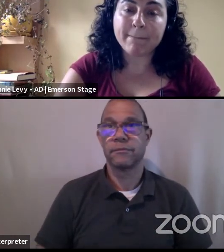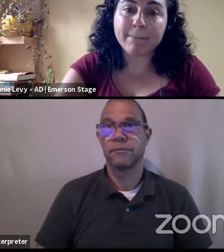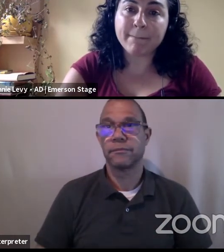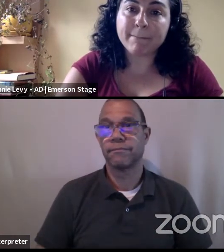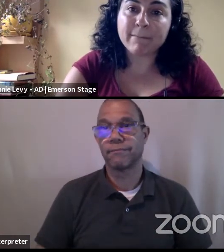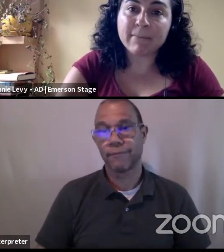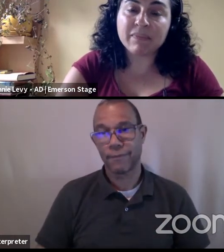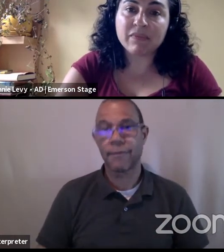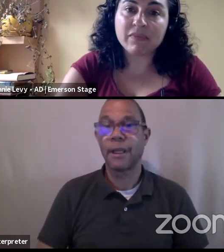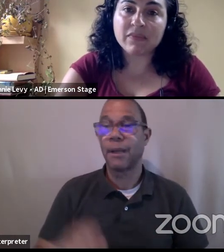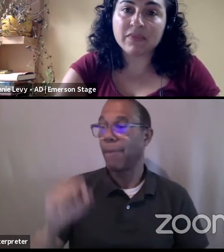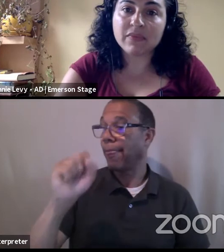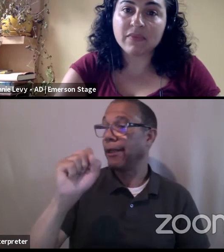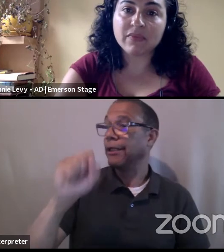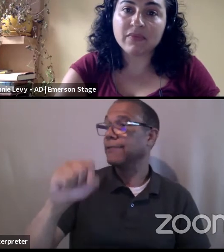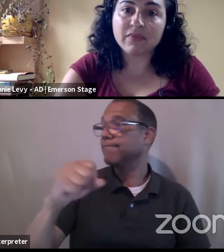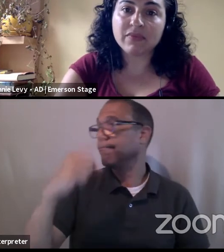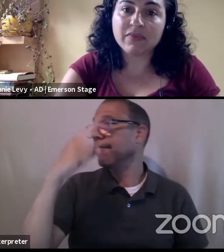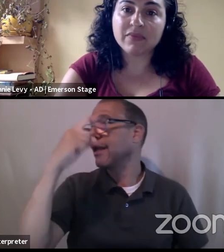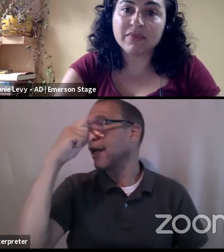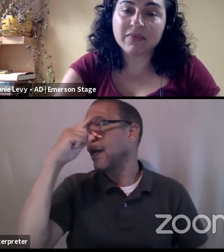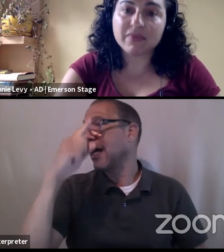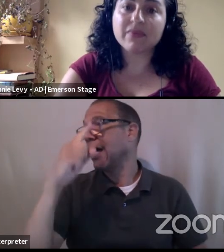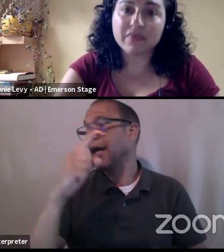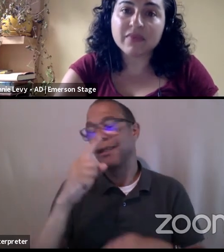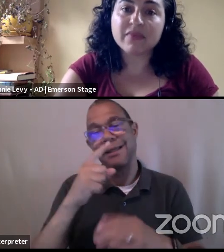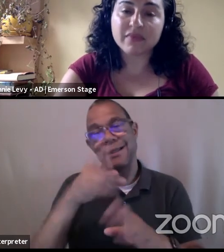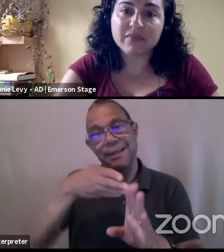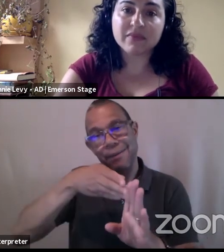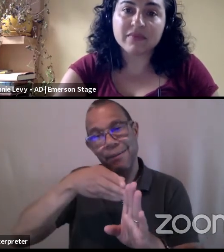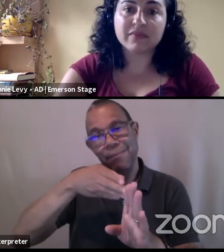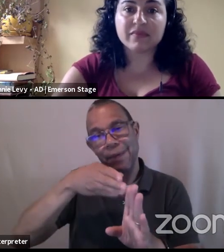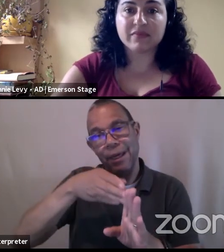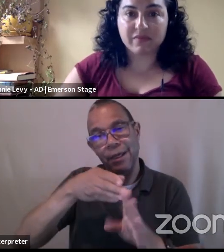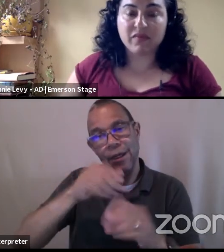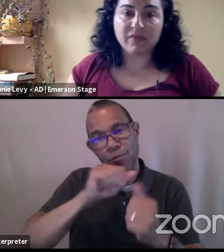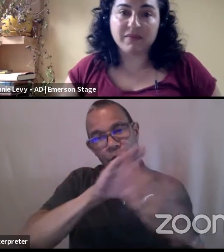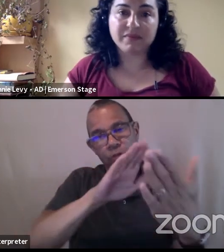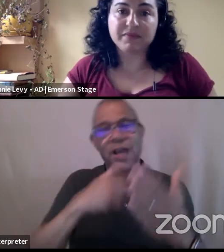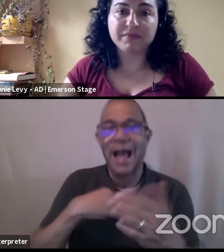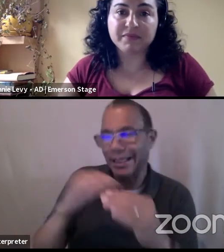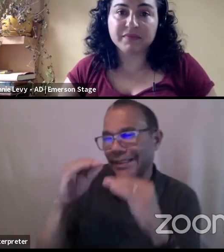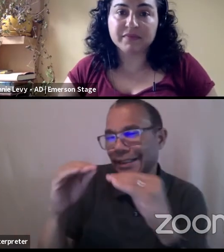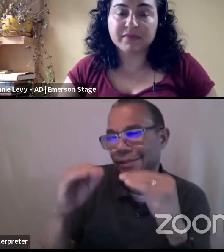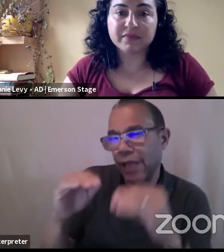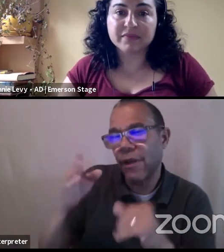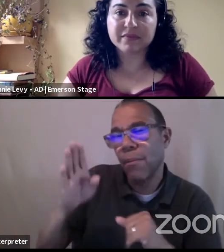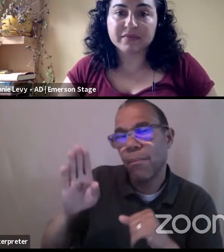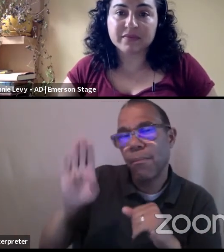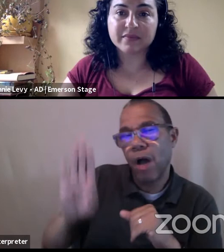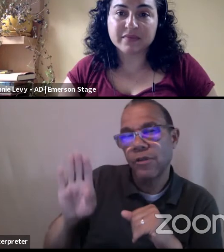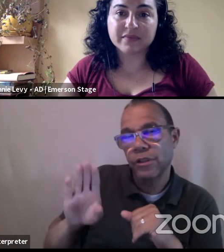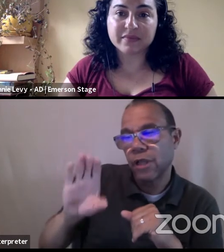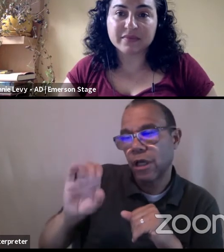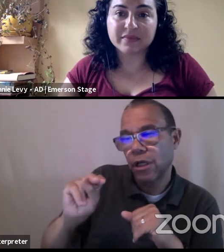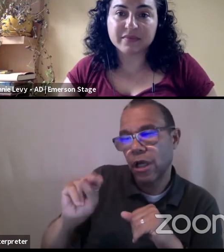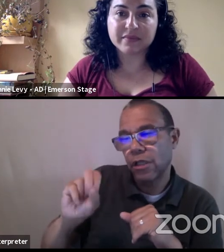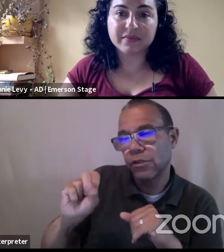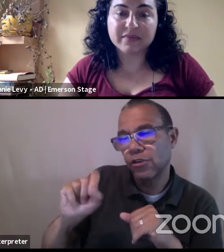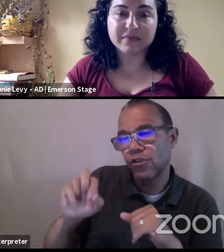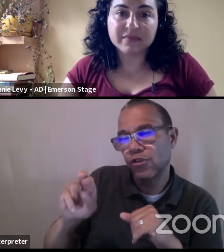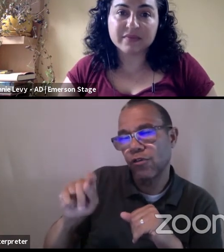uh, you know, I also teach at Boston Conservatory, uh, acting, um, laboratory and, uh, one